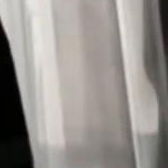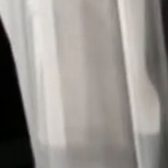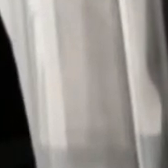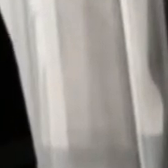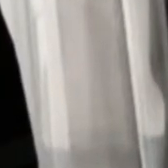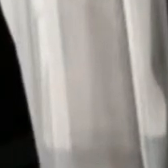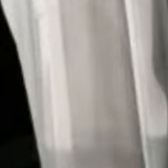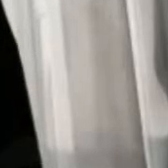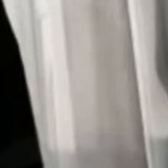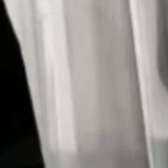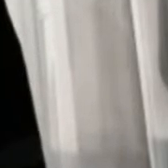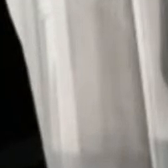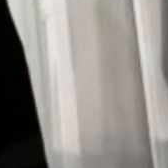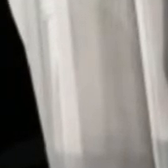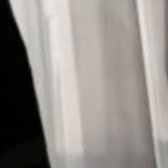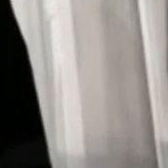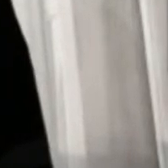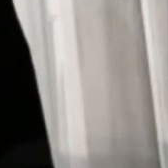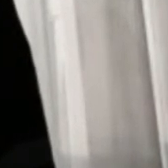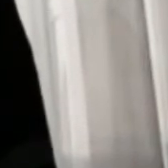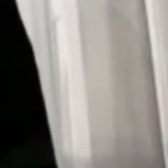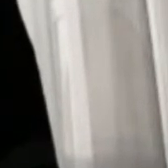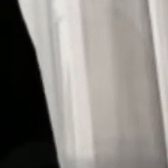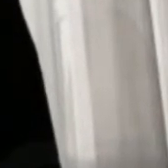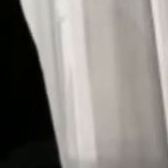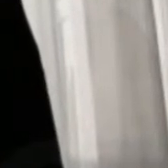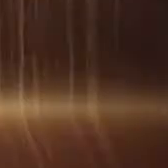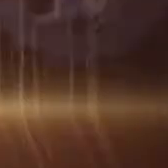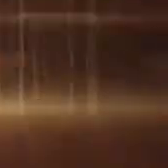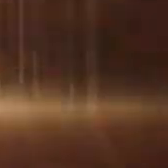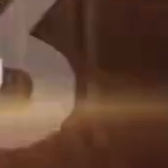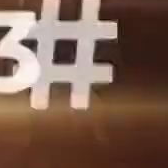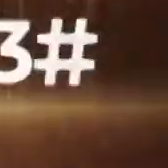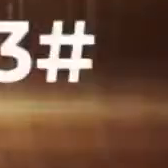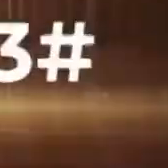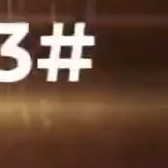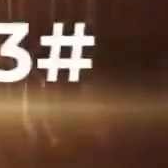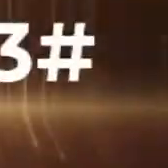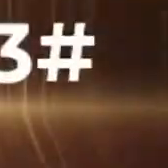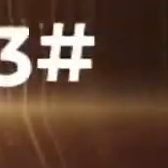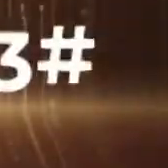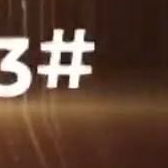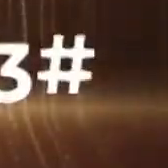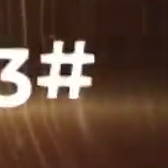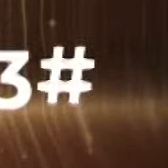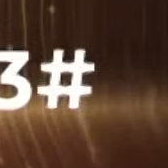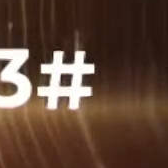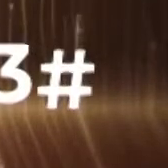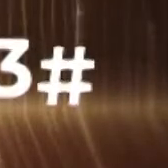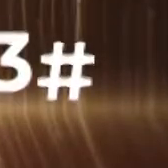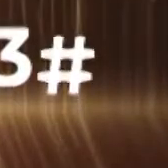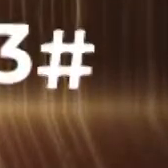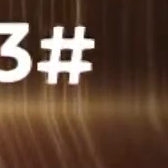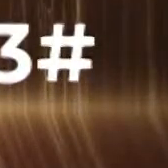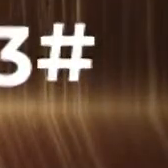5:3, wala si hivyo tu, ila mnafurahia. Kupata dhiki huleta zaburi,